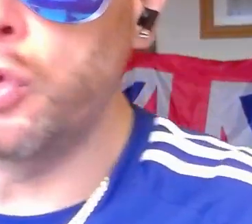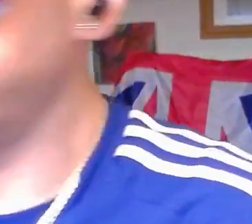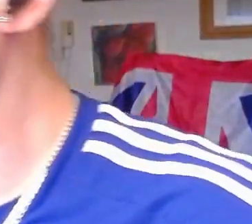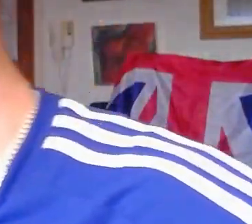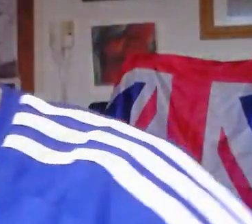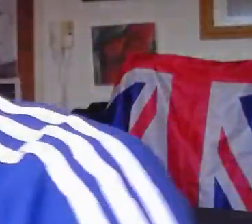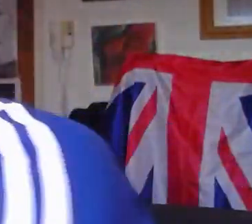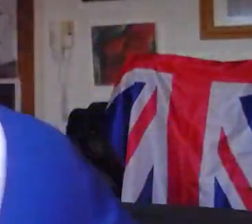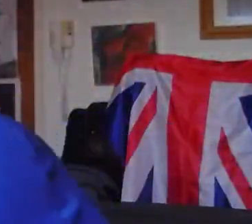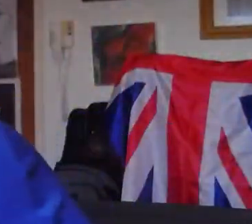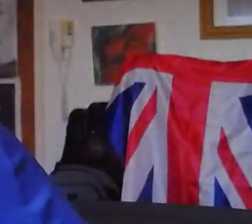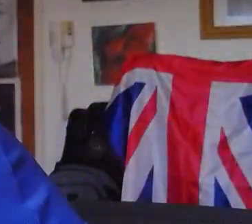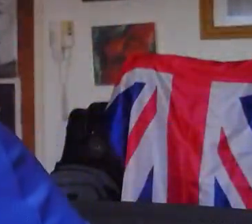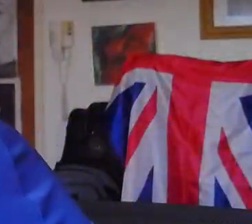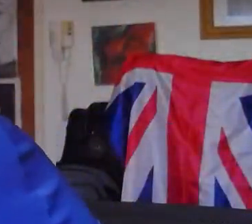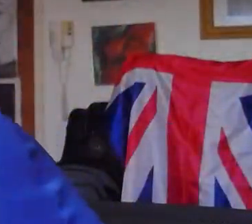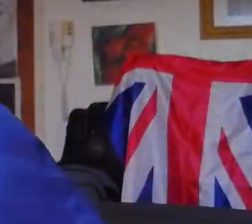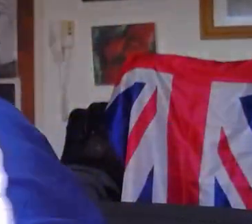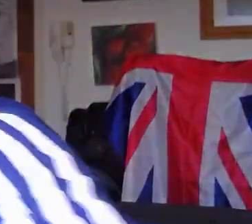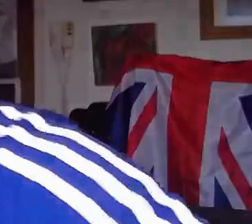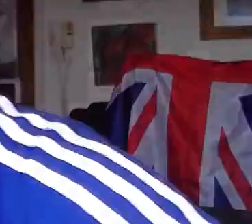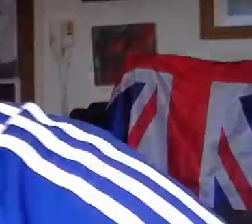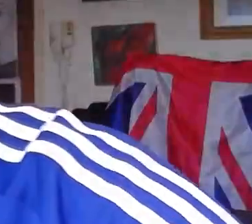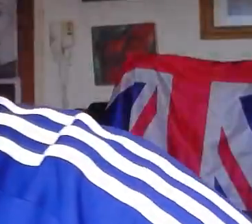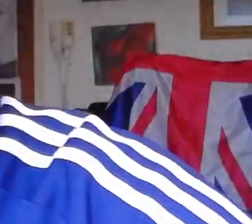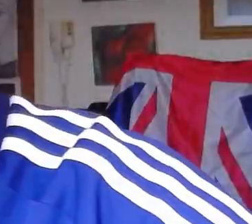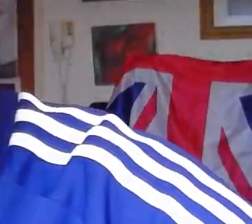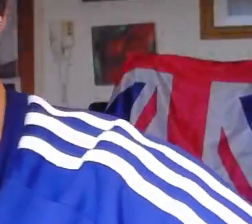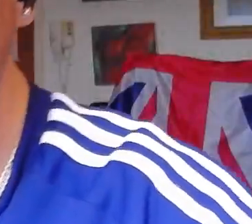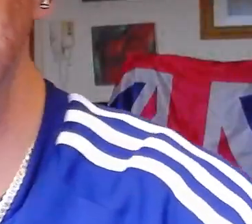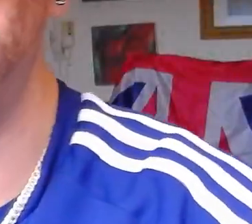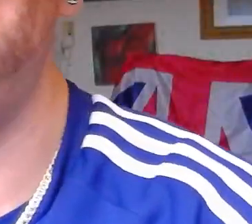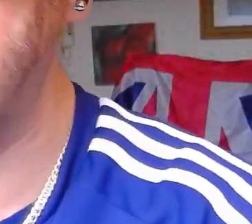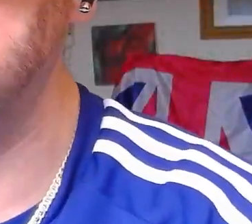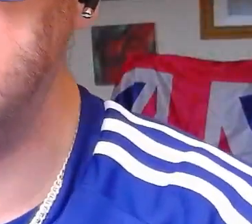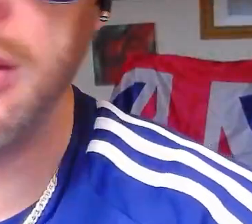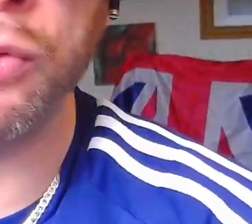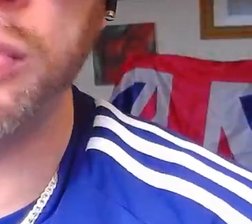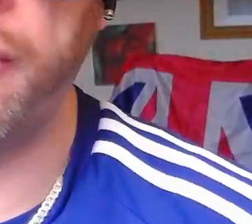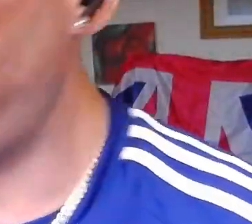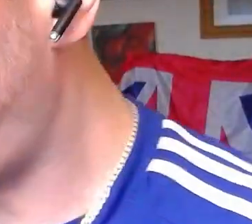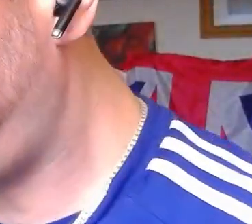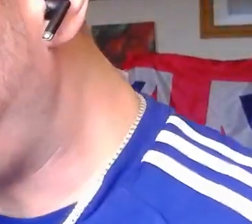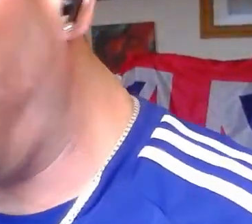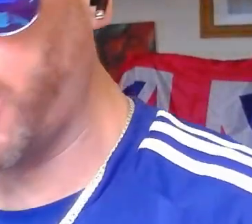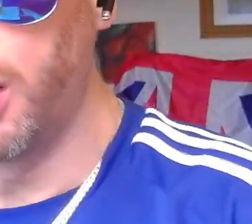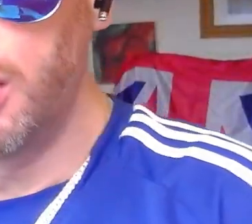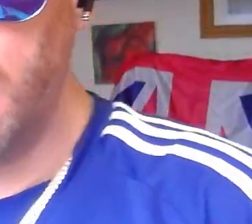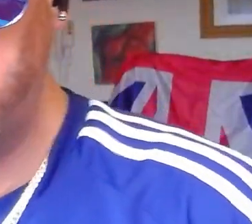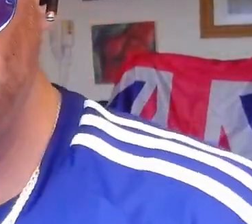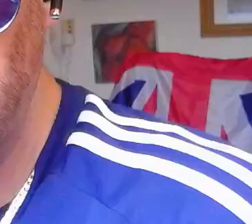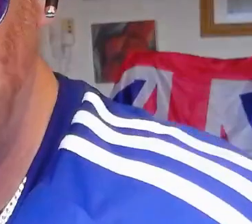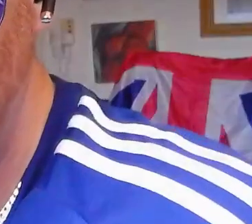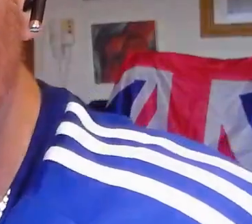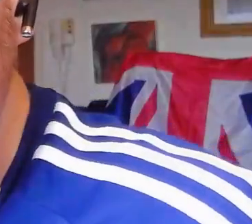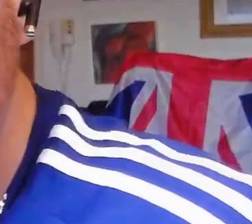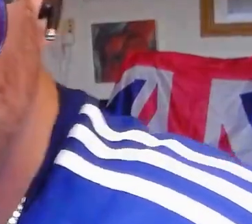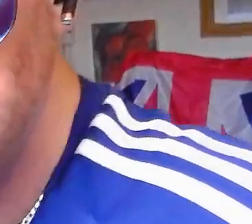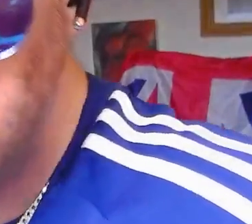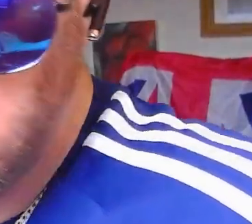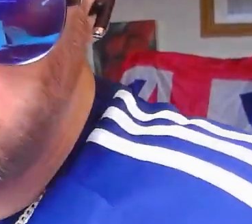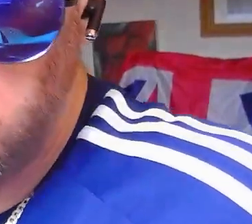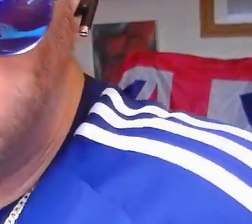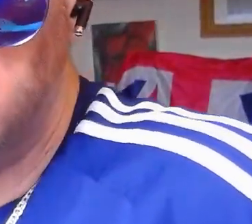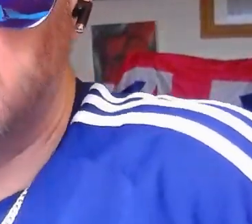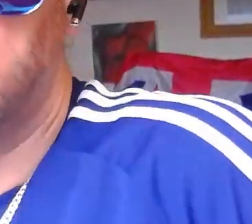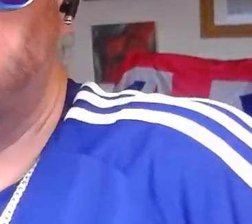fucking snotty-nosed, fucking posh motherfuckers with big piles of cash in their family that don't give a fuck about the great unwashed